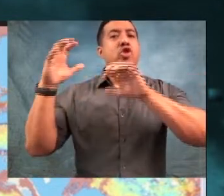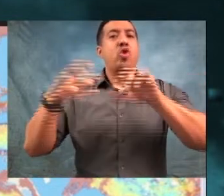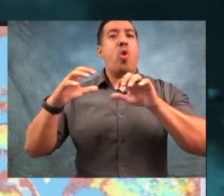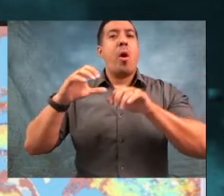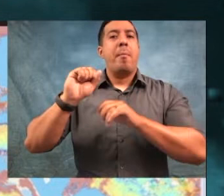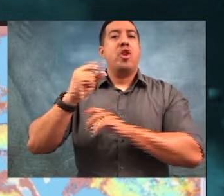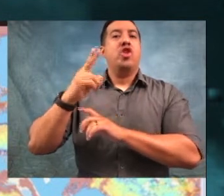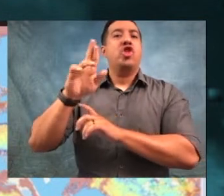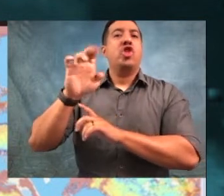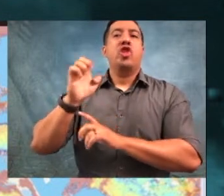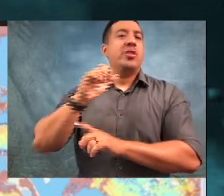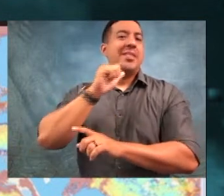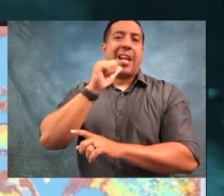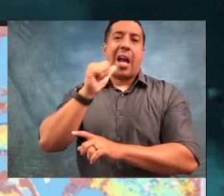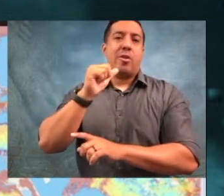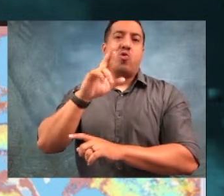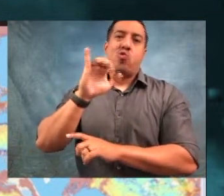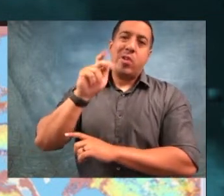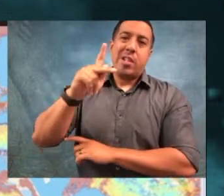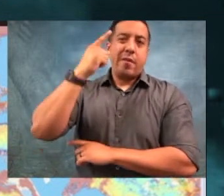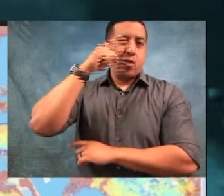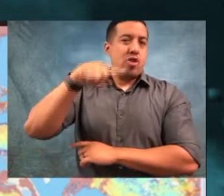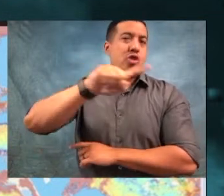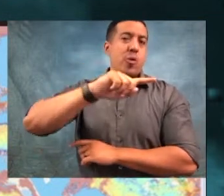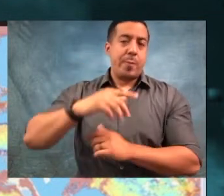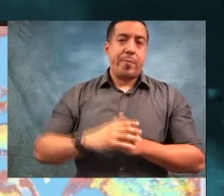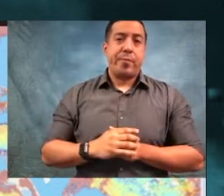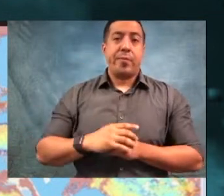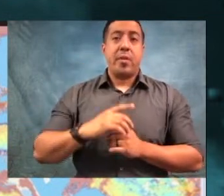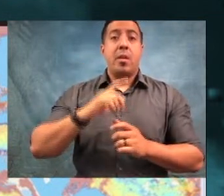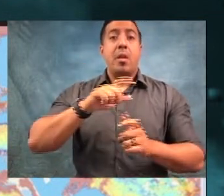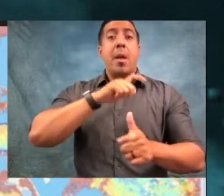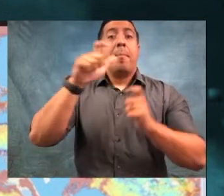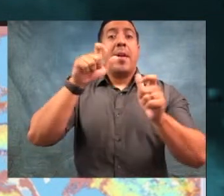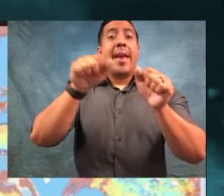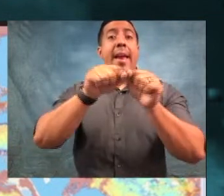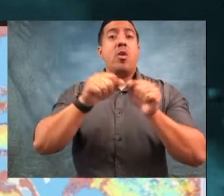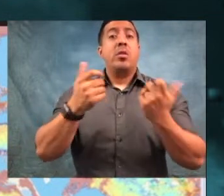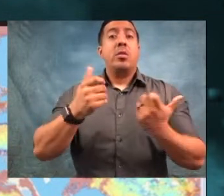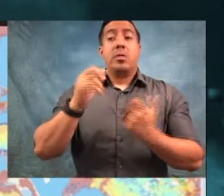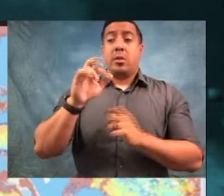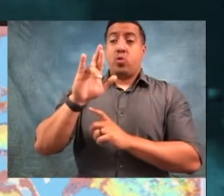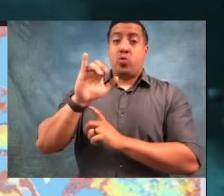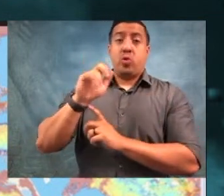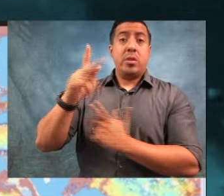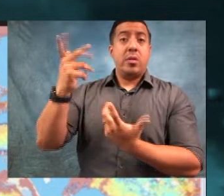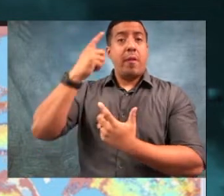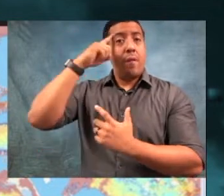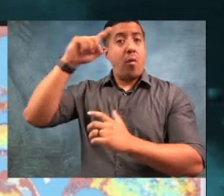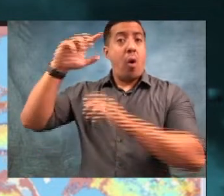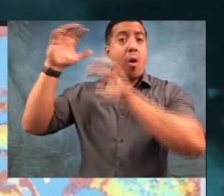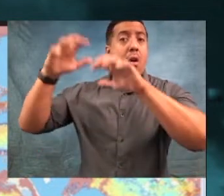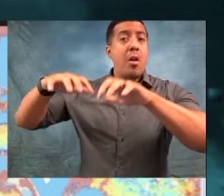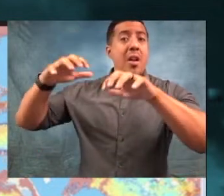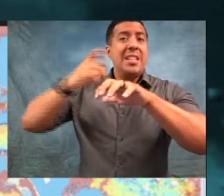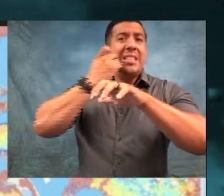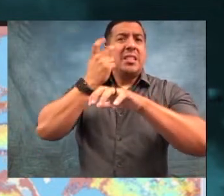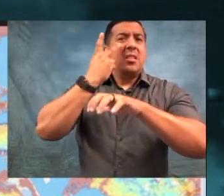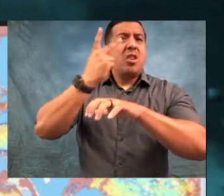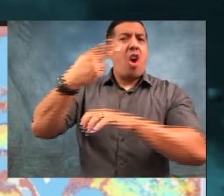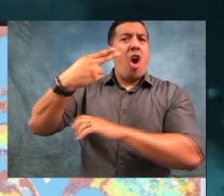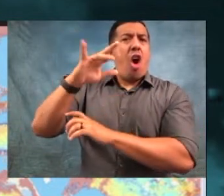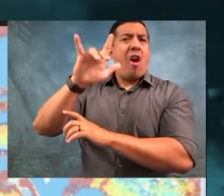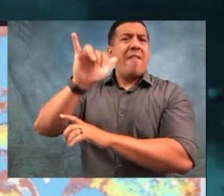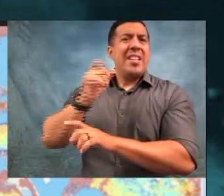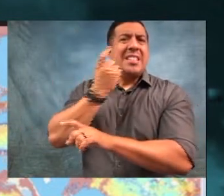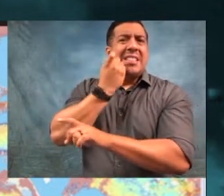is not such a risk for you. The whole area, though, is at risk to rainfall flooding like we